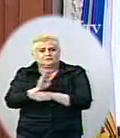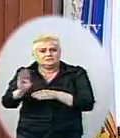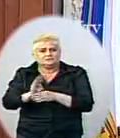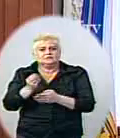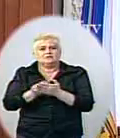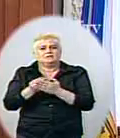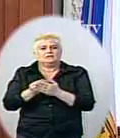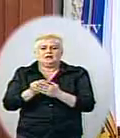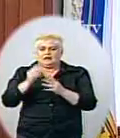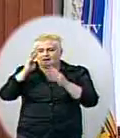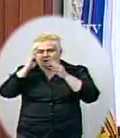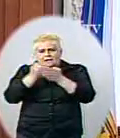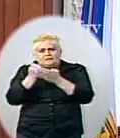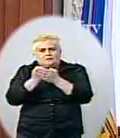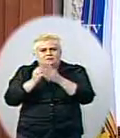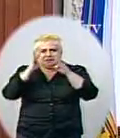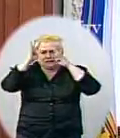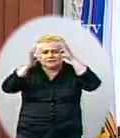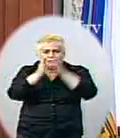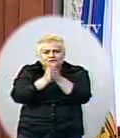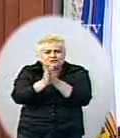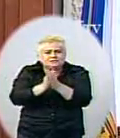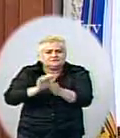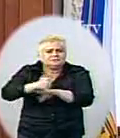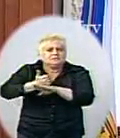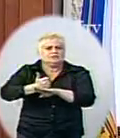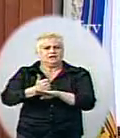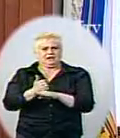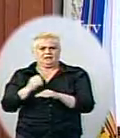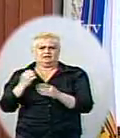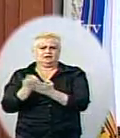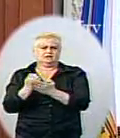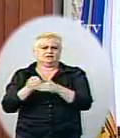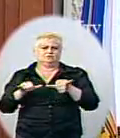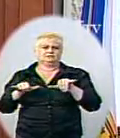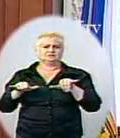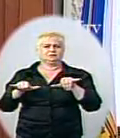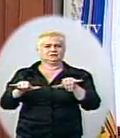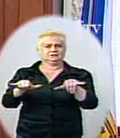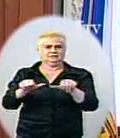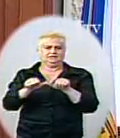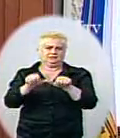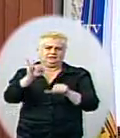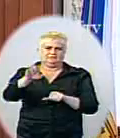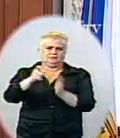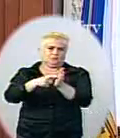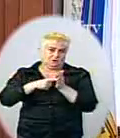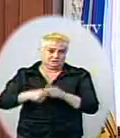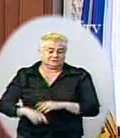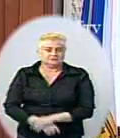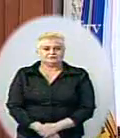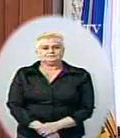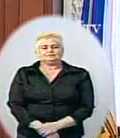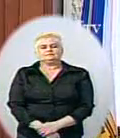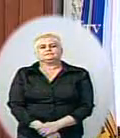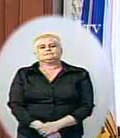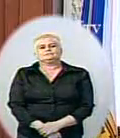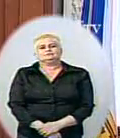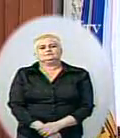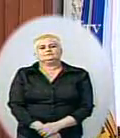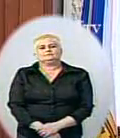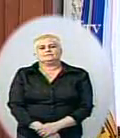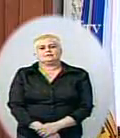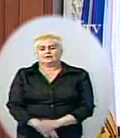economic initiatives, and provide community economic stability where needed. As Nova